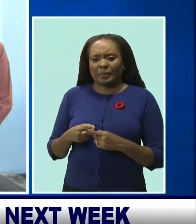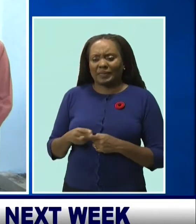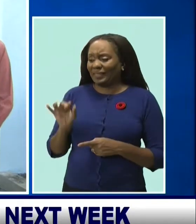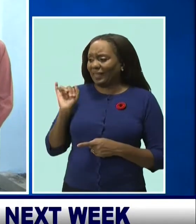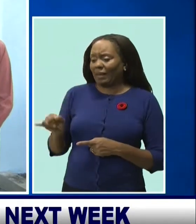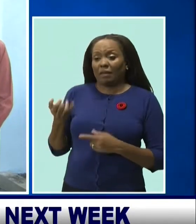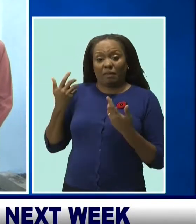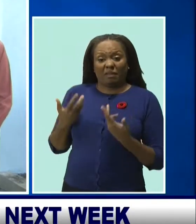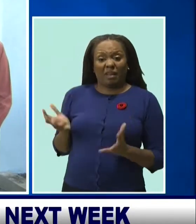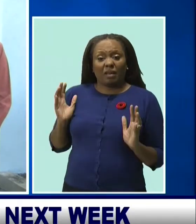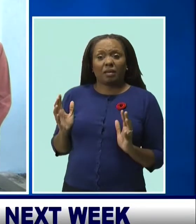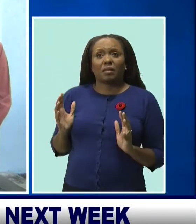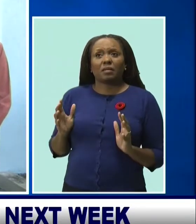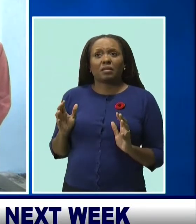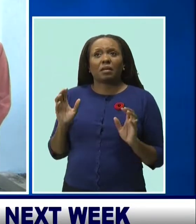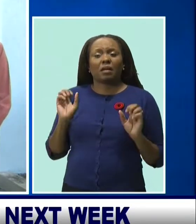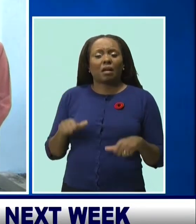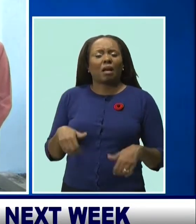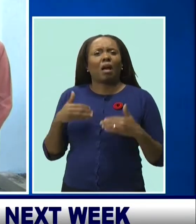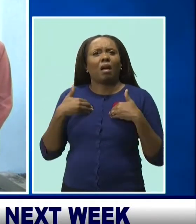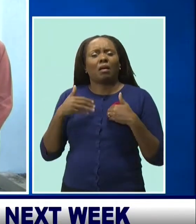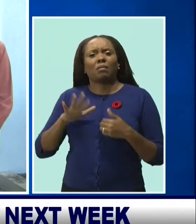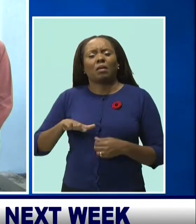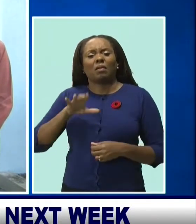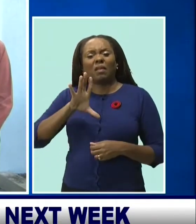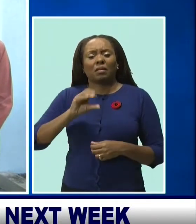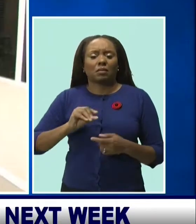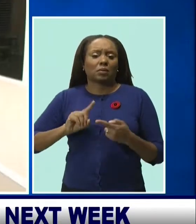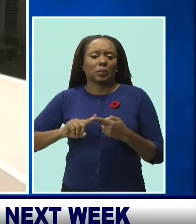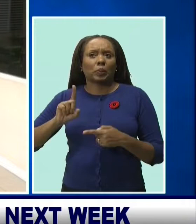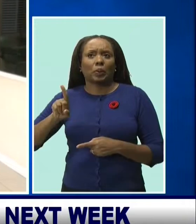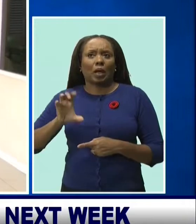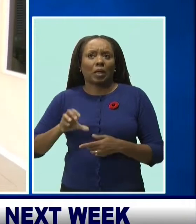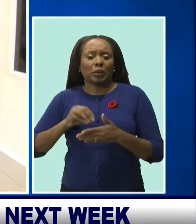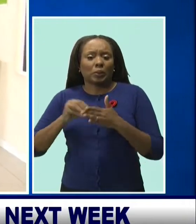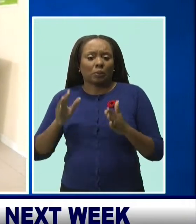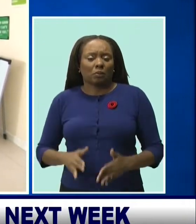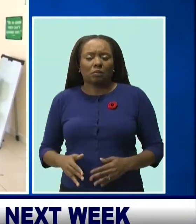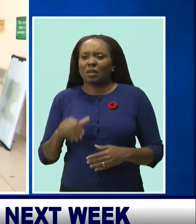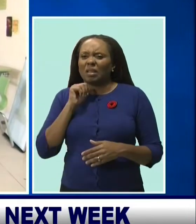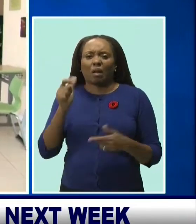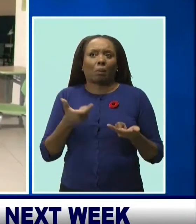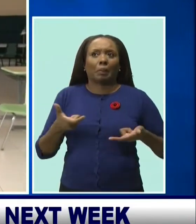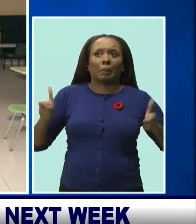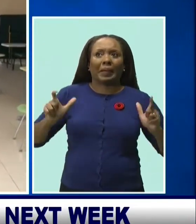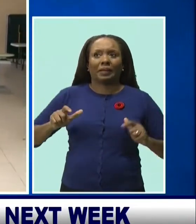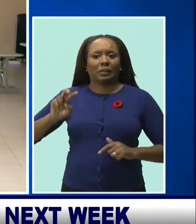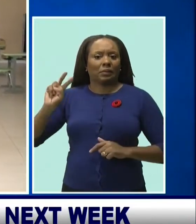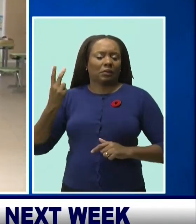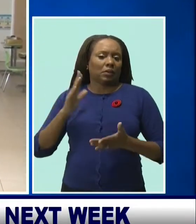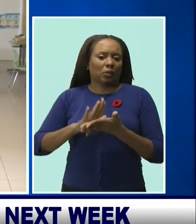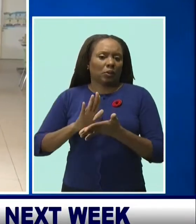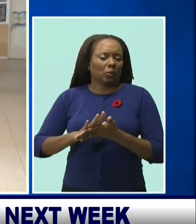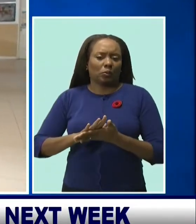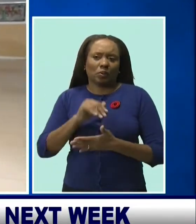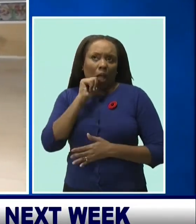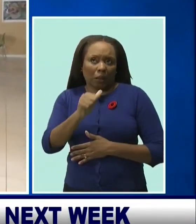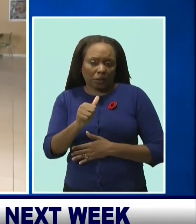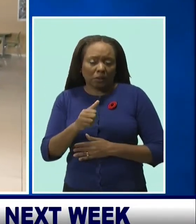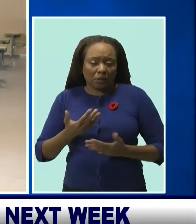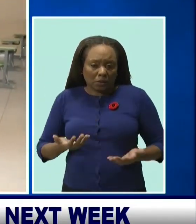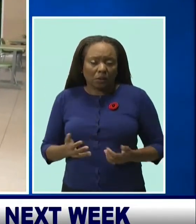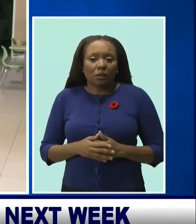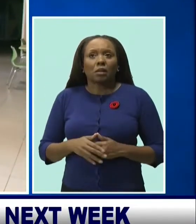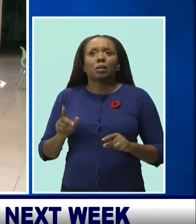to house between 50 to 100 students here. It is not going to be a large secondary secondary school, but we have